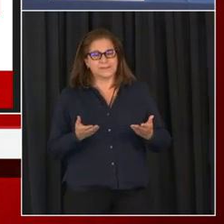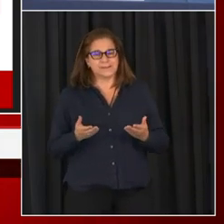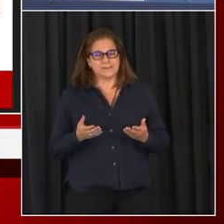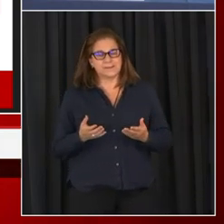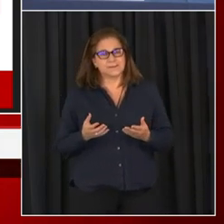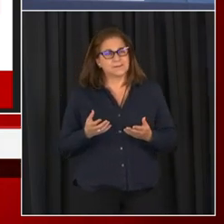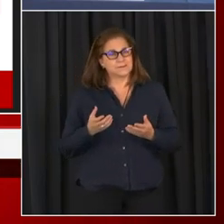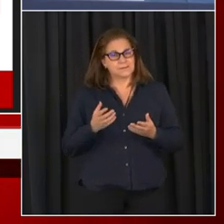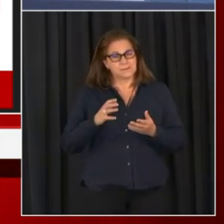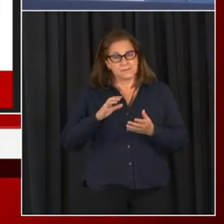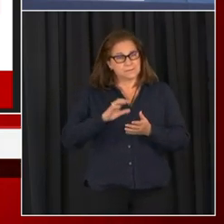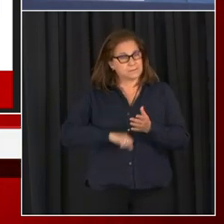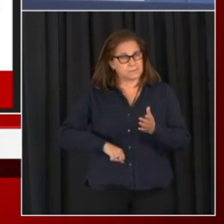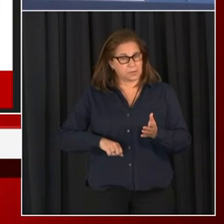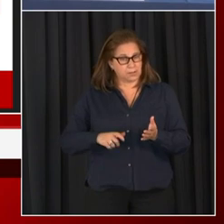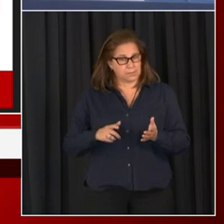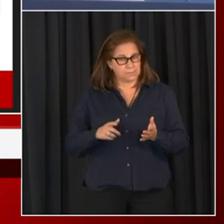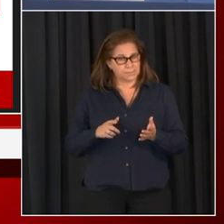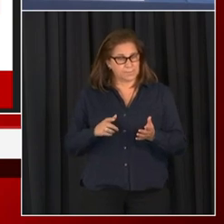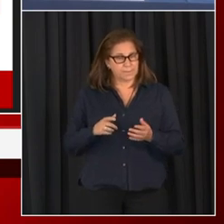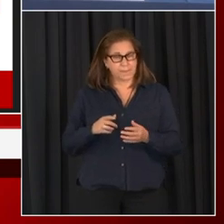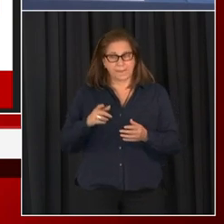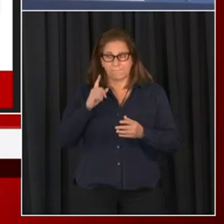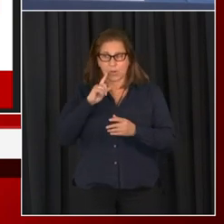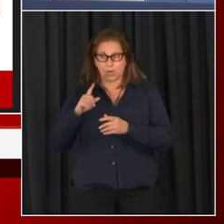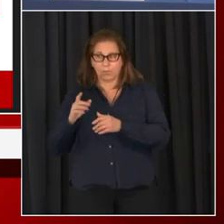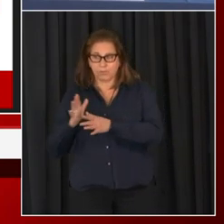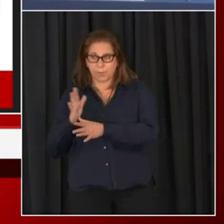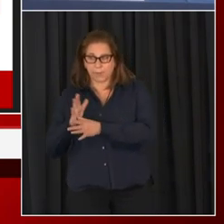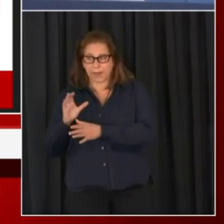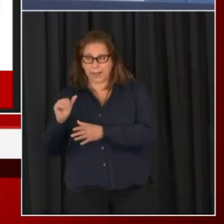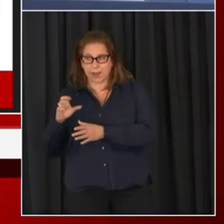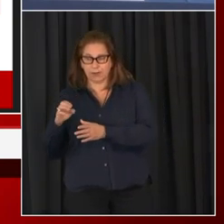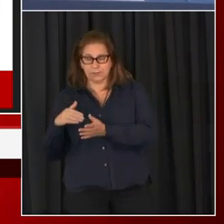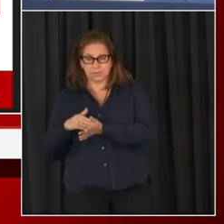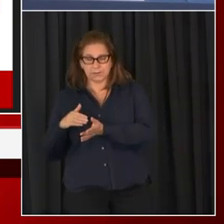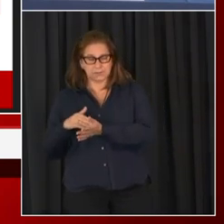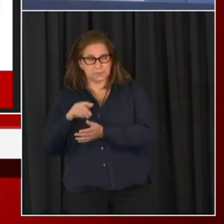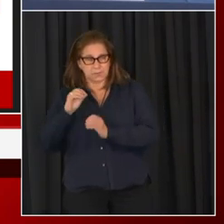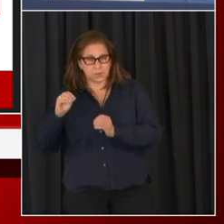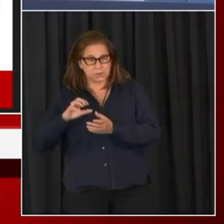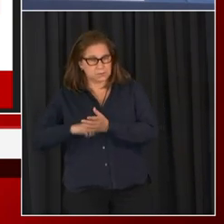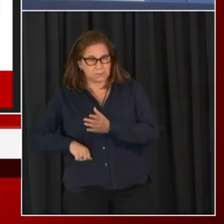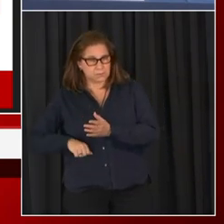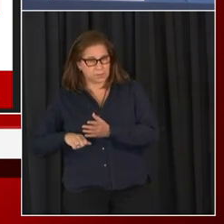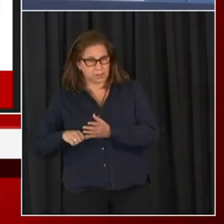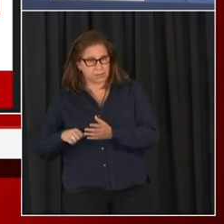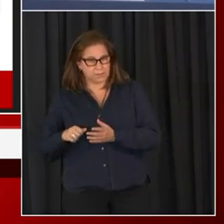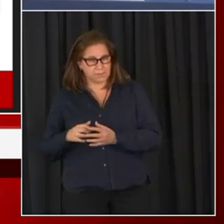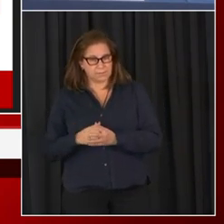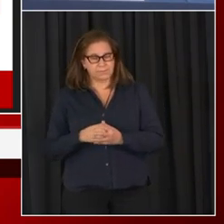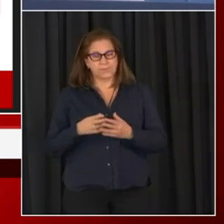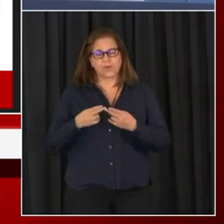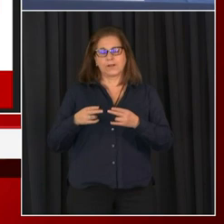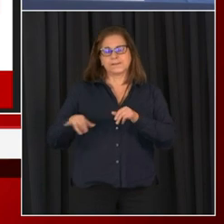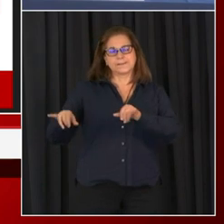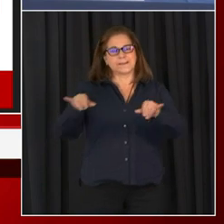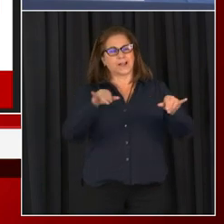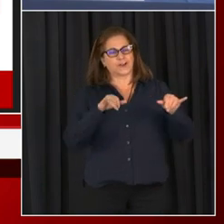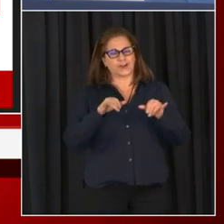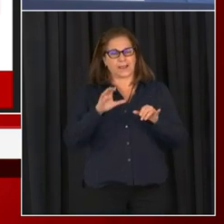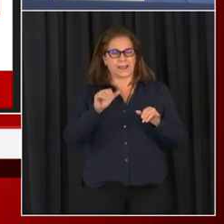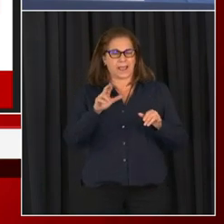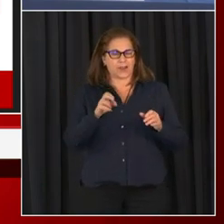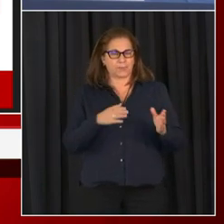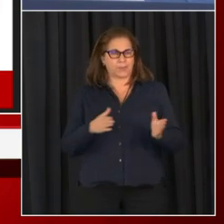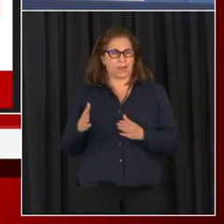then please shop our standard plans. All of our standard plans at all levels, bronze, which has the lowest